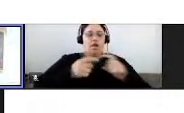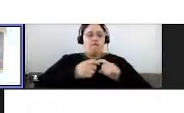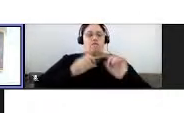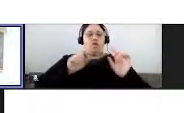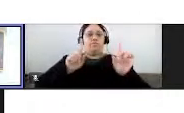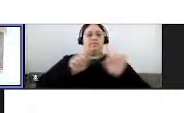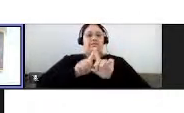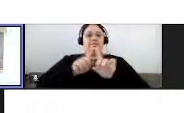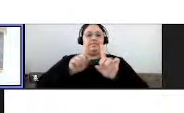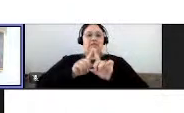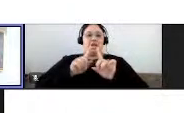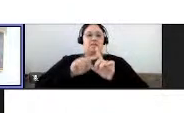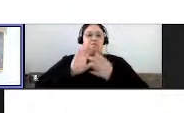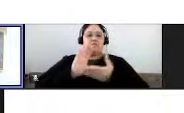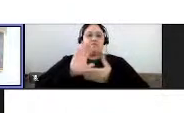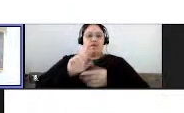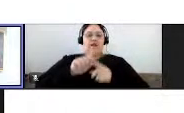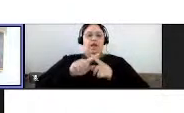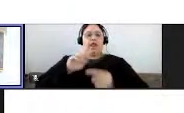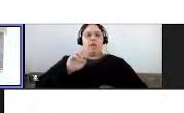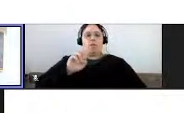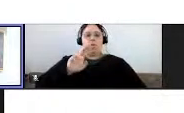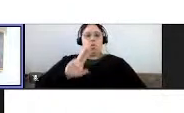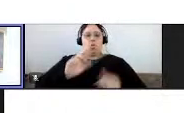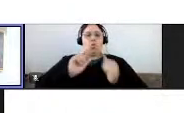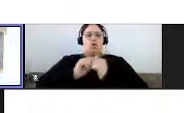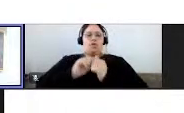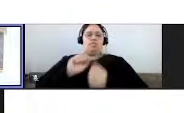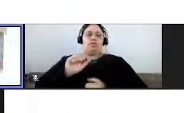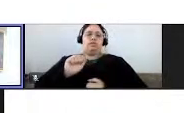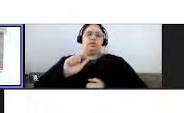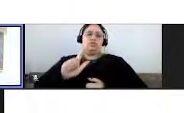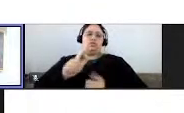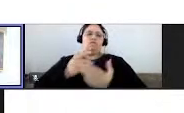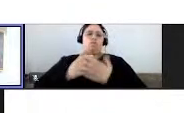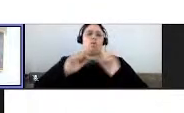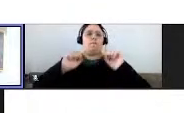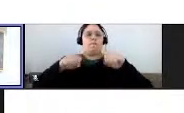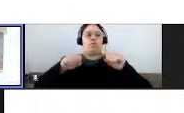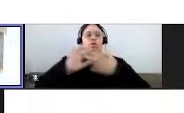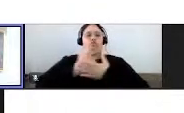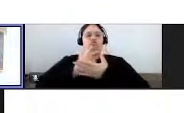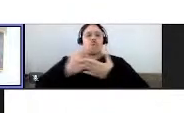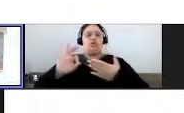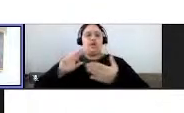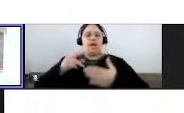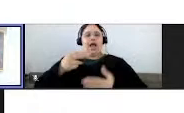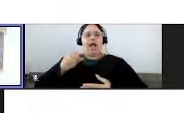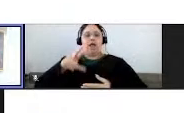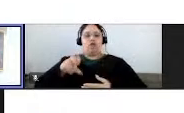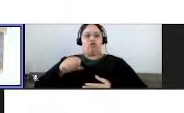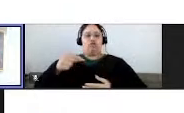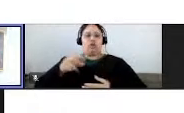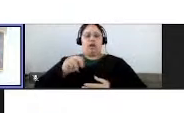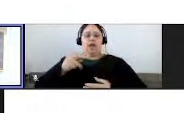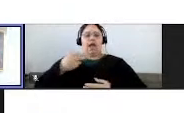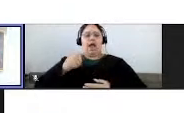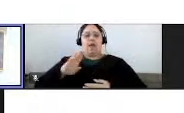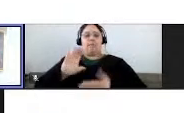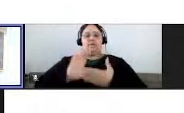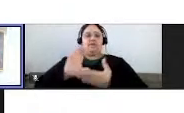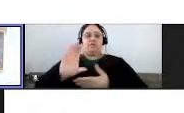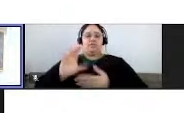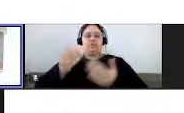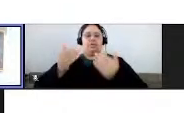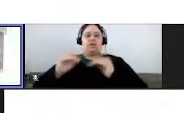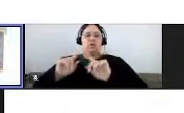also signed a memorandum of understanding with Sasol towards a potential green hydrogen hub investment. Most